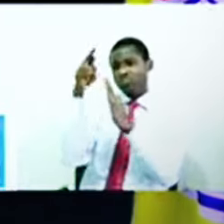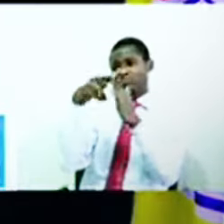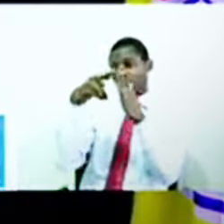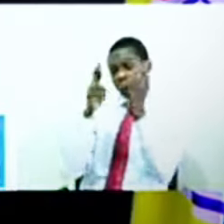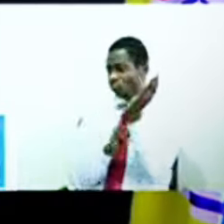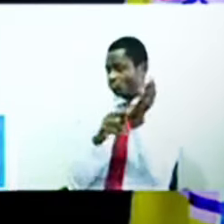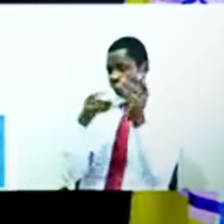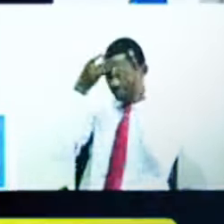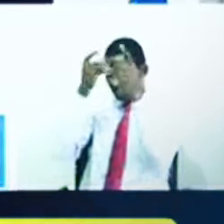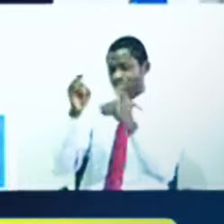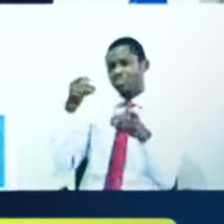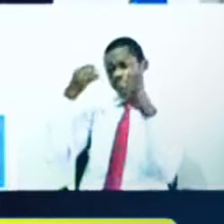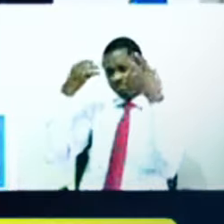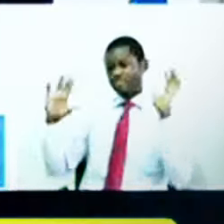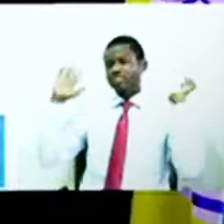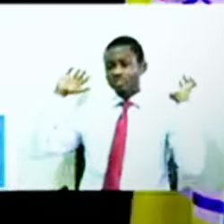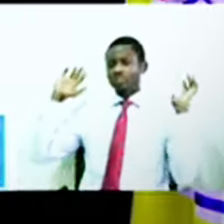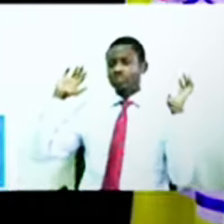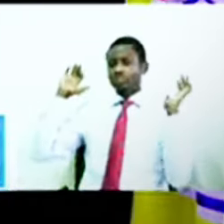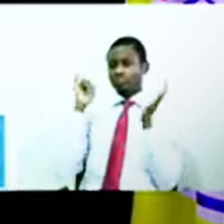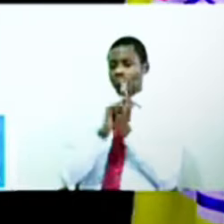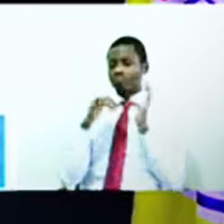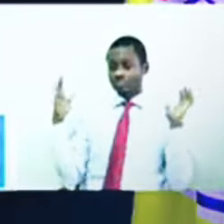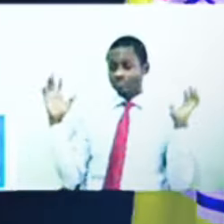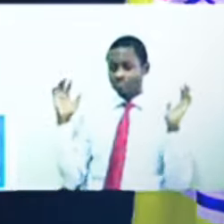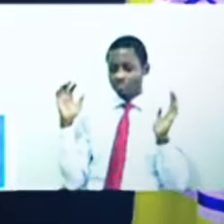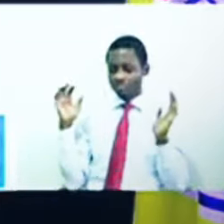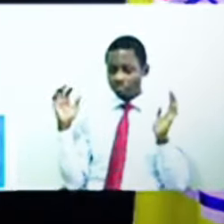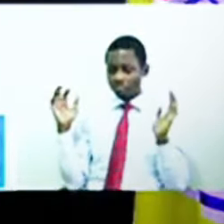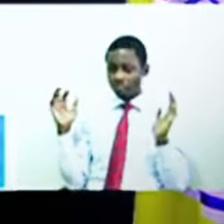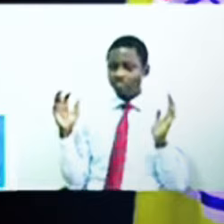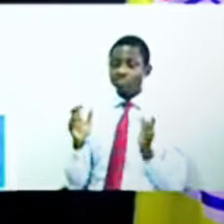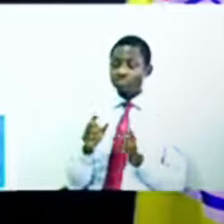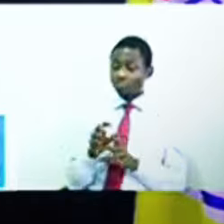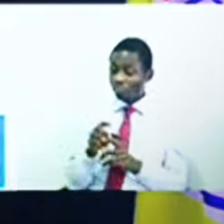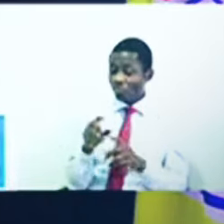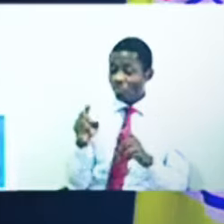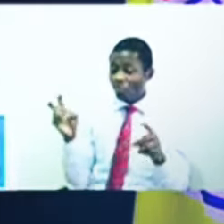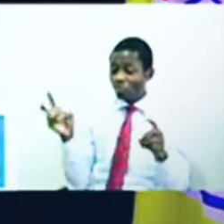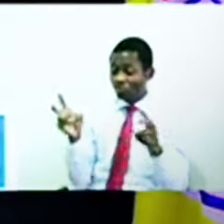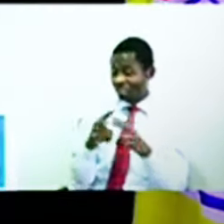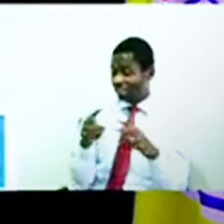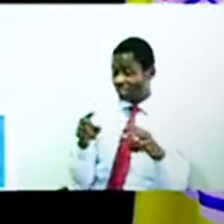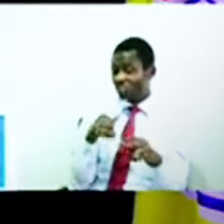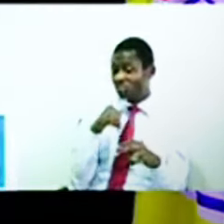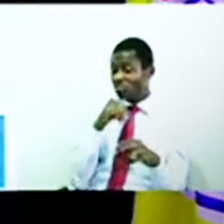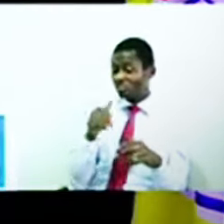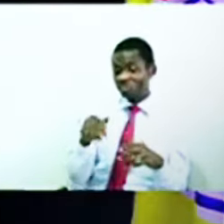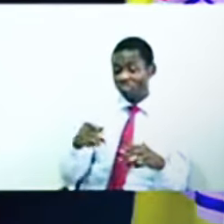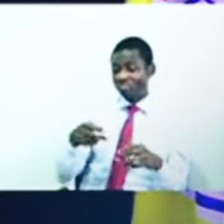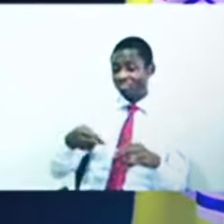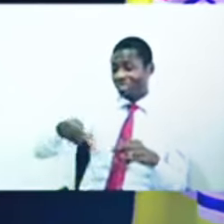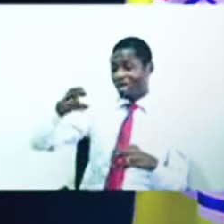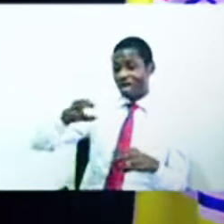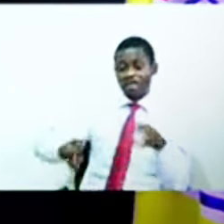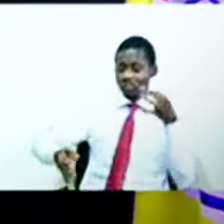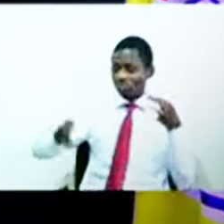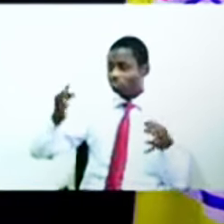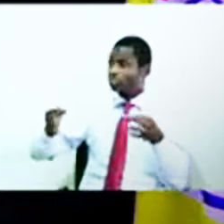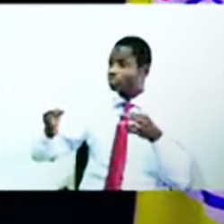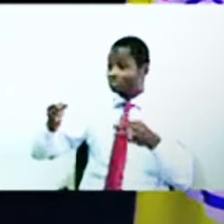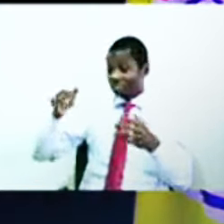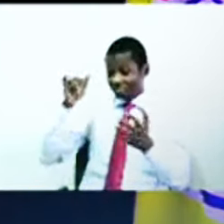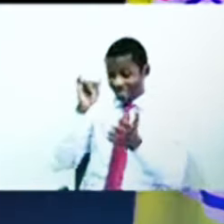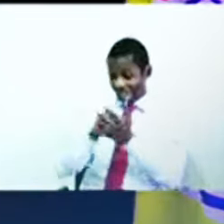court. When court, Ketuwebi. It's not a high court. This one, God himself declared